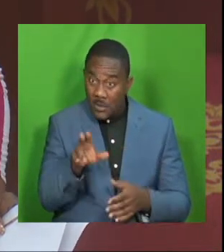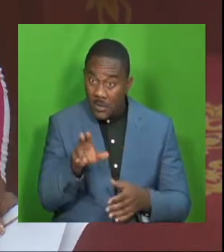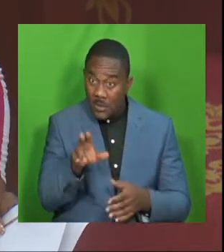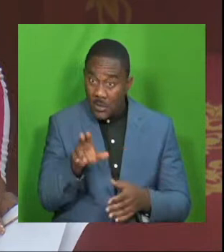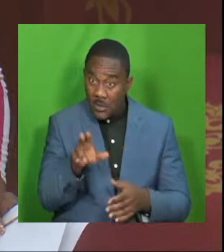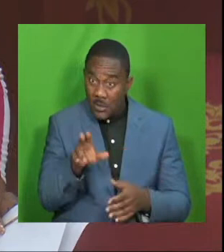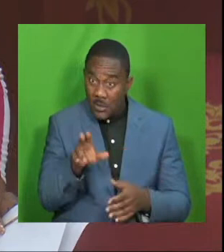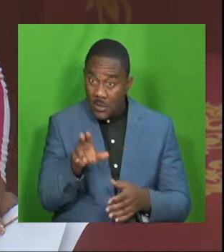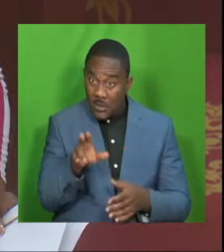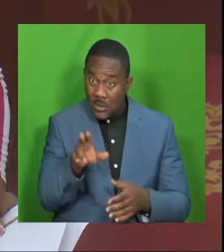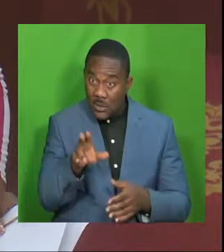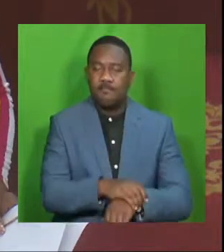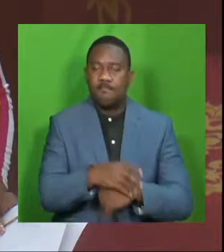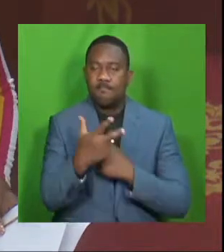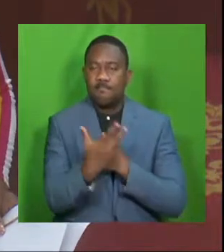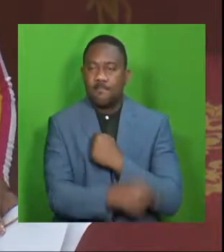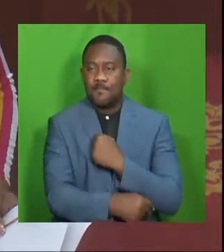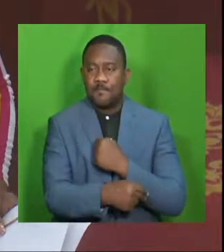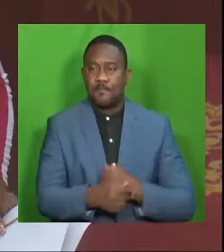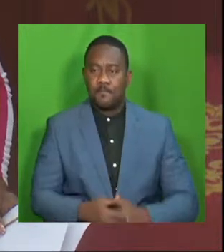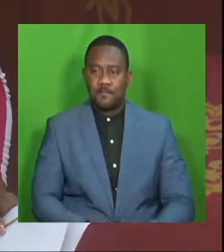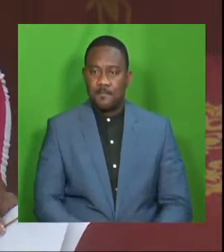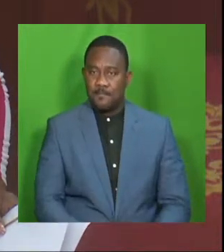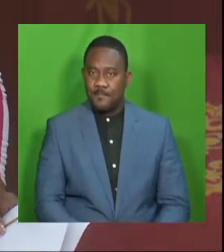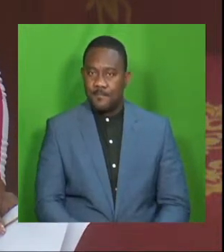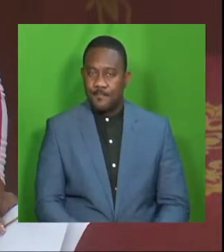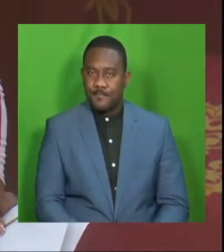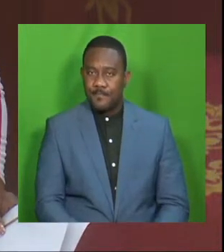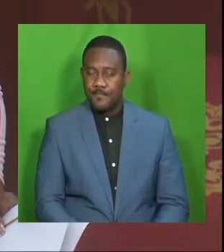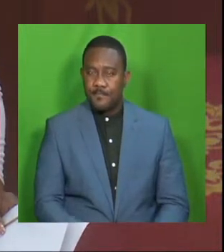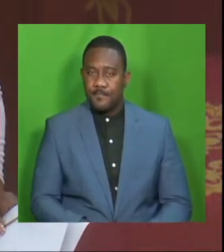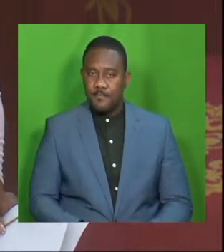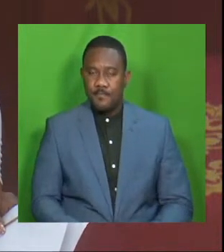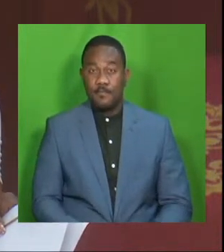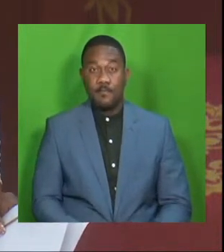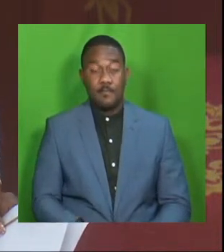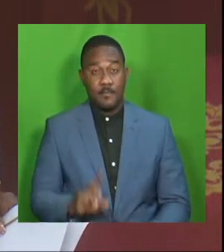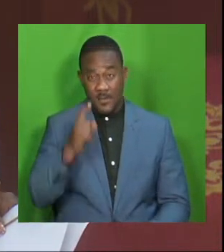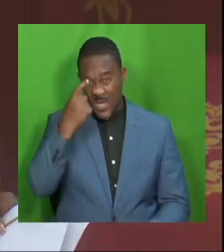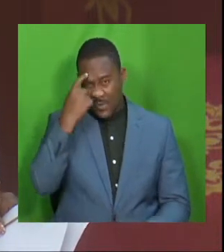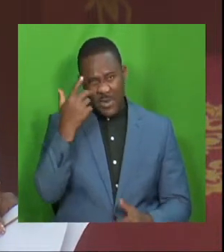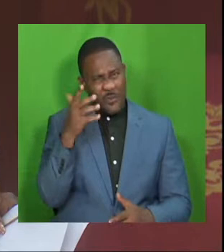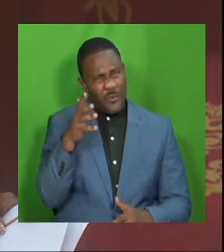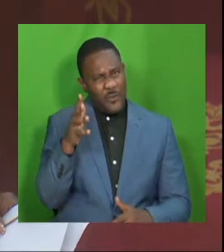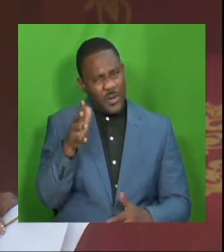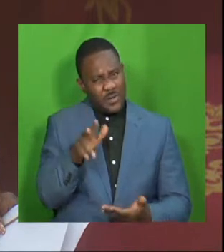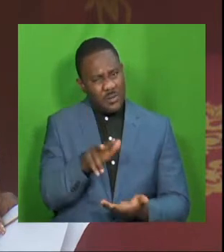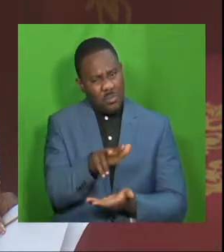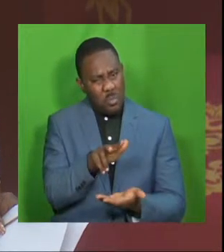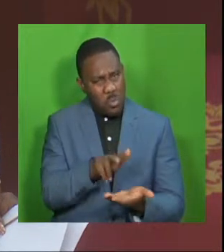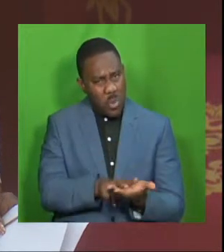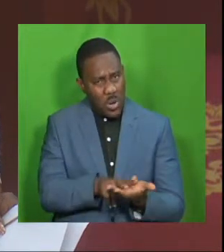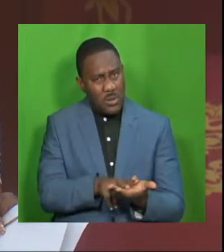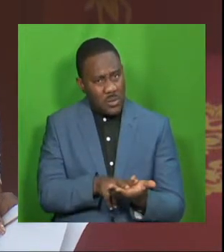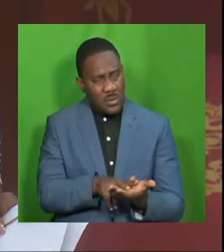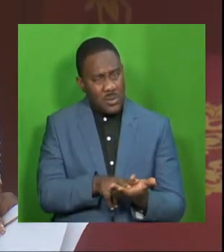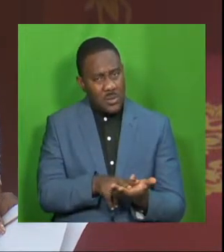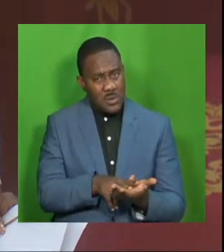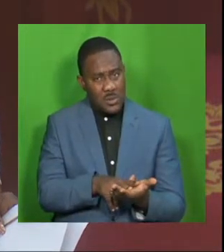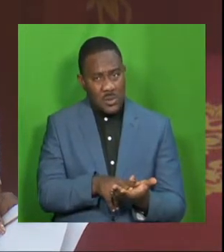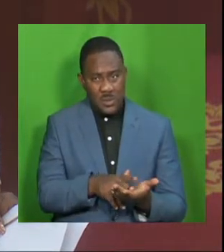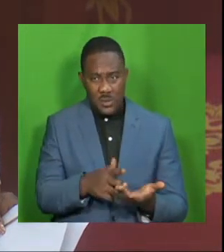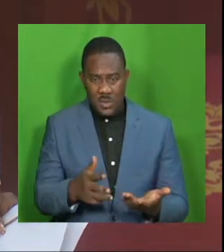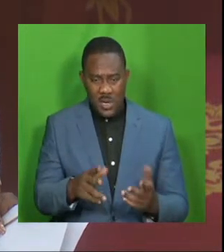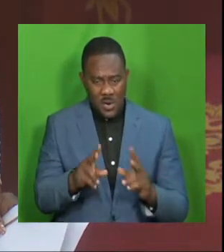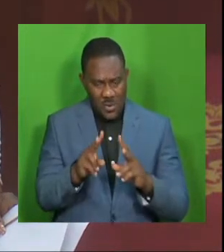there. I just mentioned also that government has given approval for us to procure the research vessel and patrol